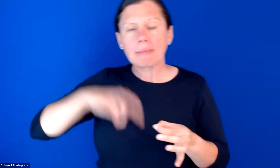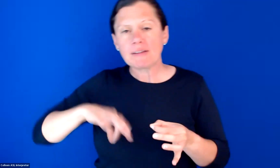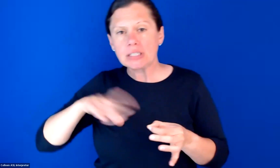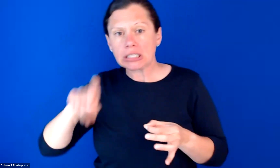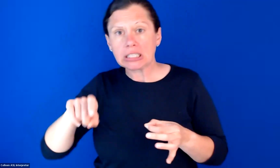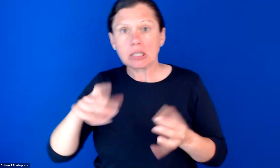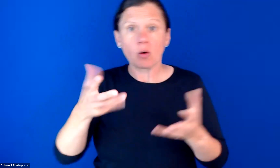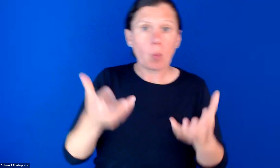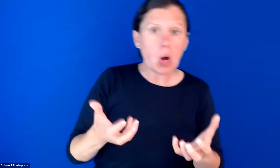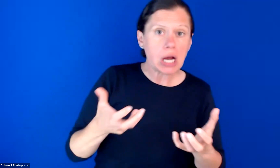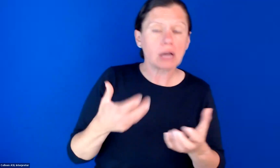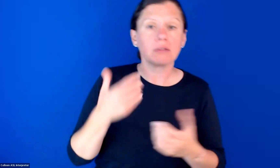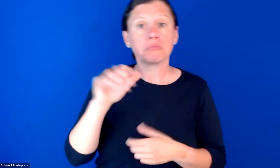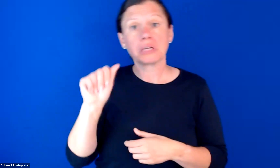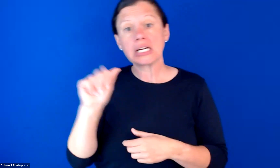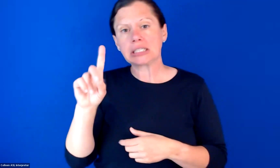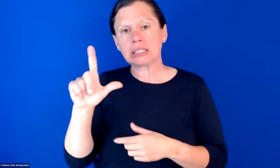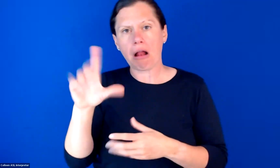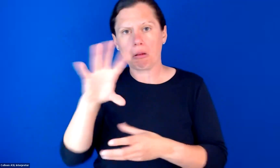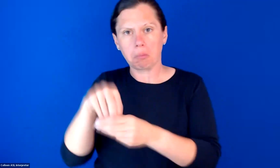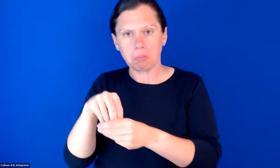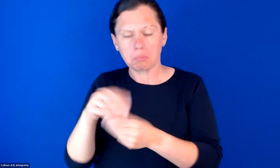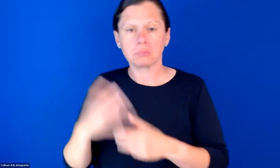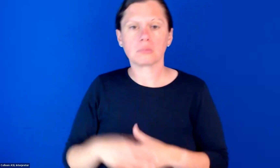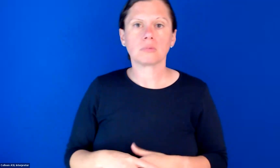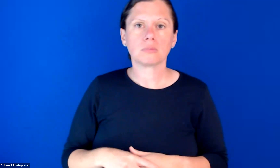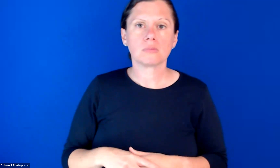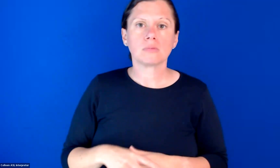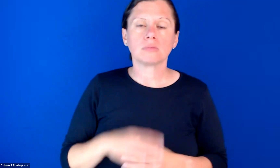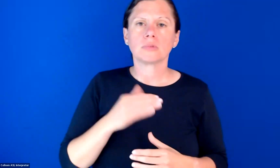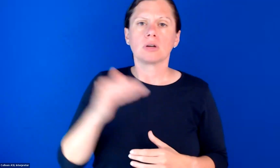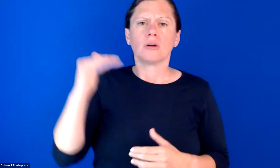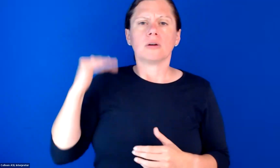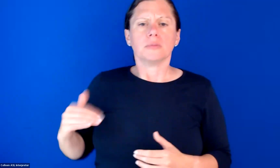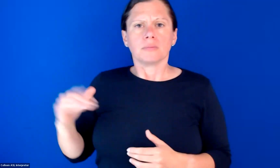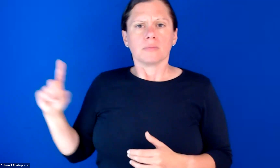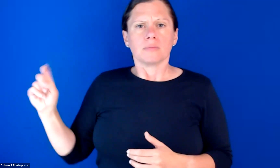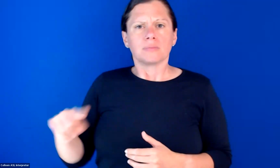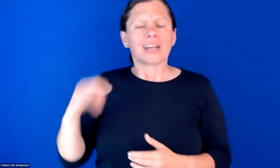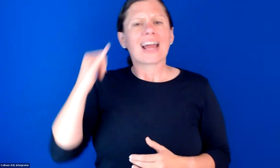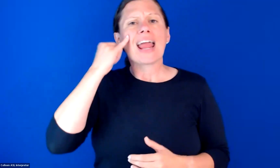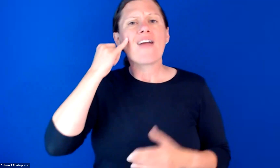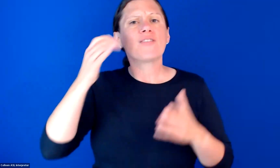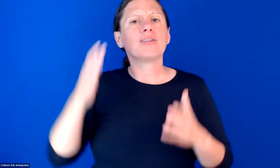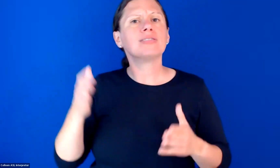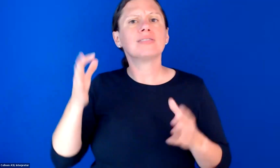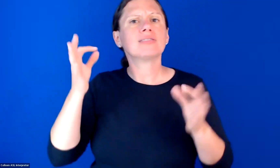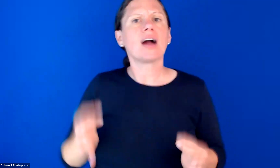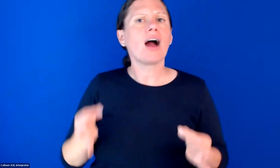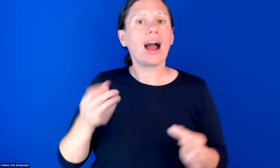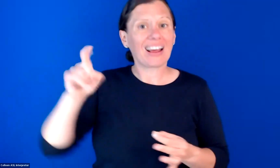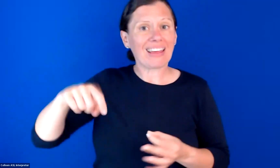Who determines whether an individual needs help with 3 ADLs? Is it self-reported or does it require medical